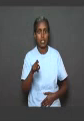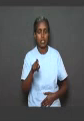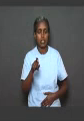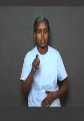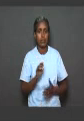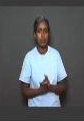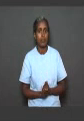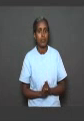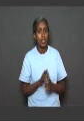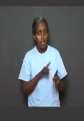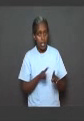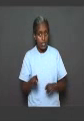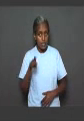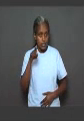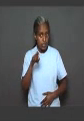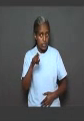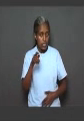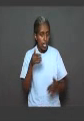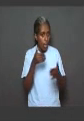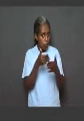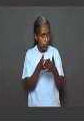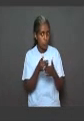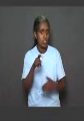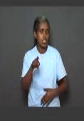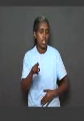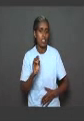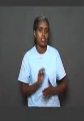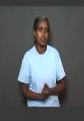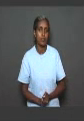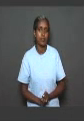x as t approaches x.